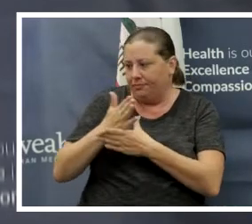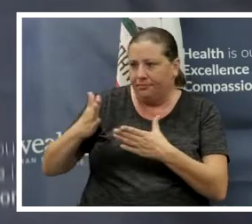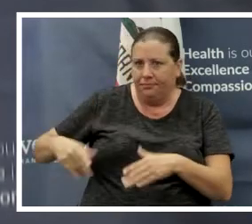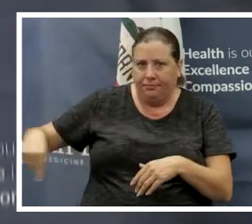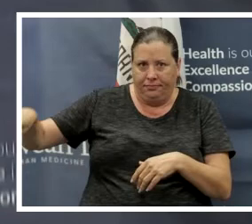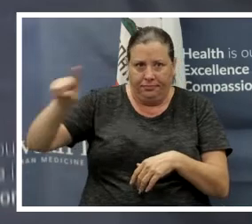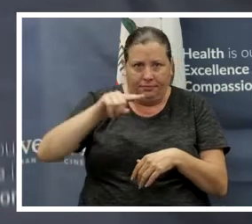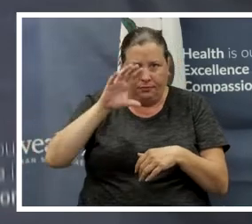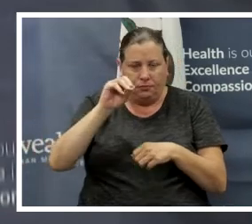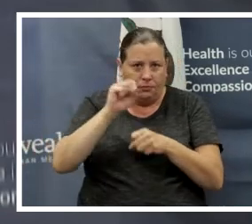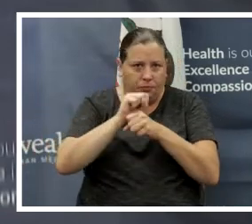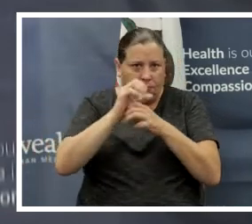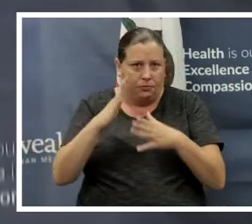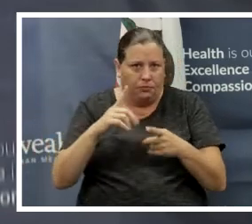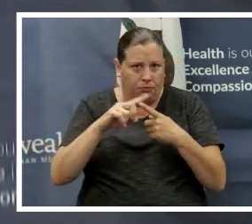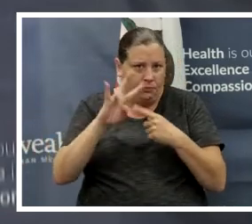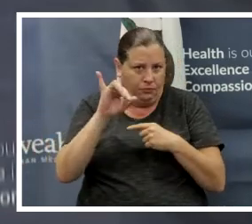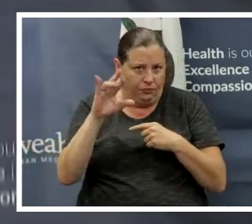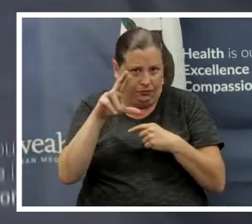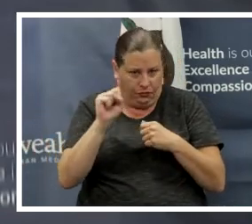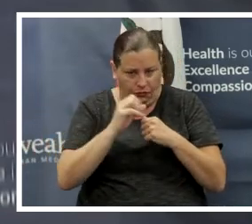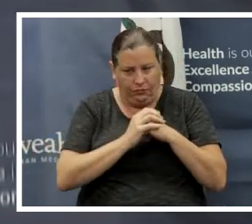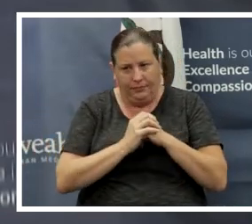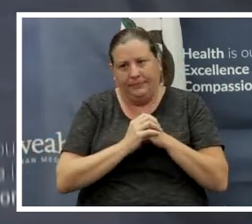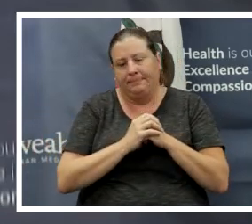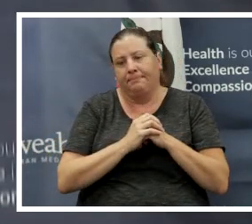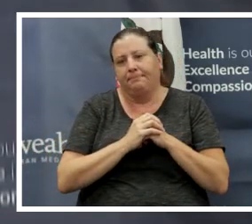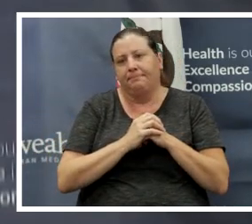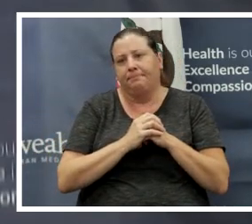virus. So we